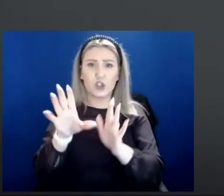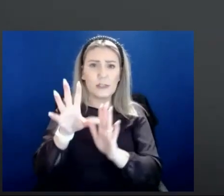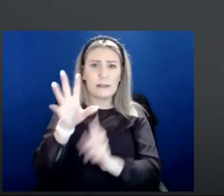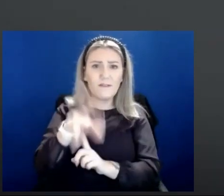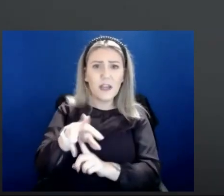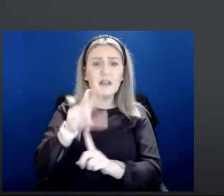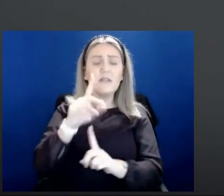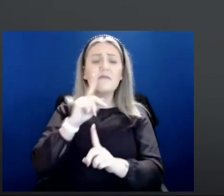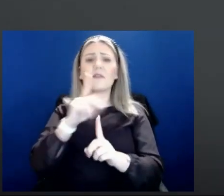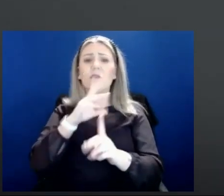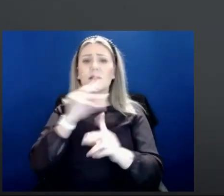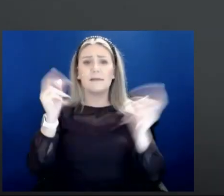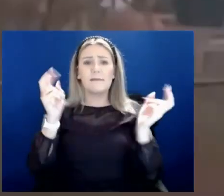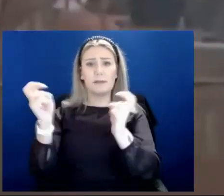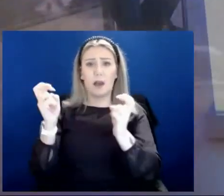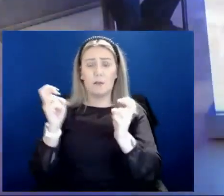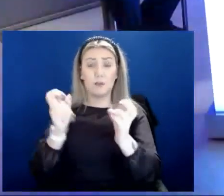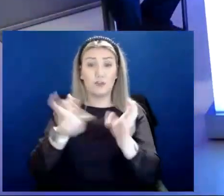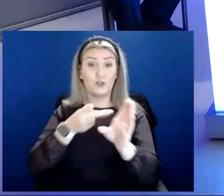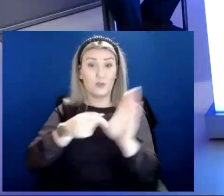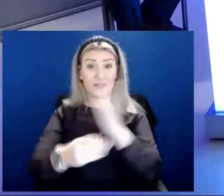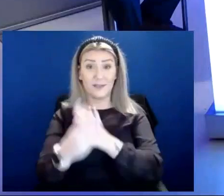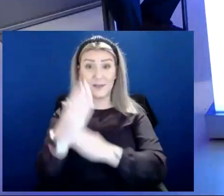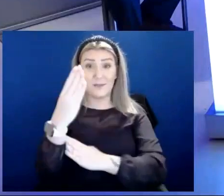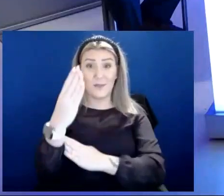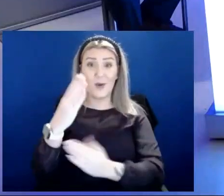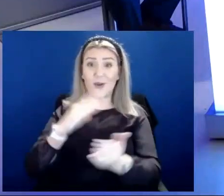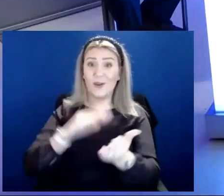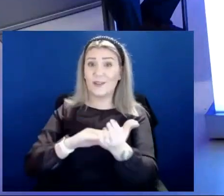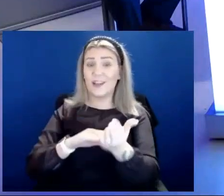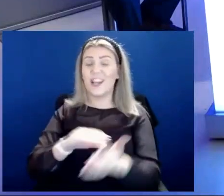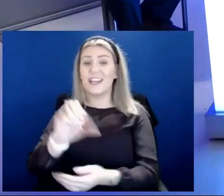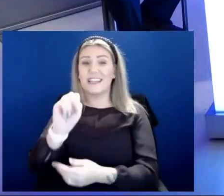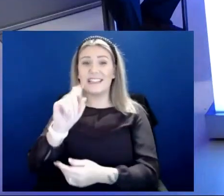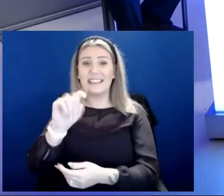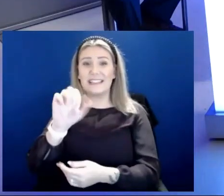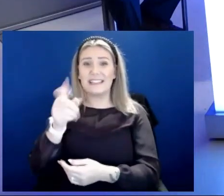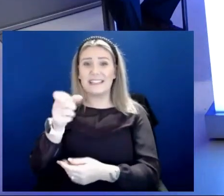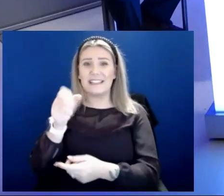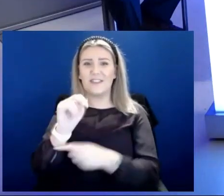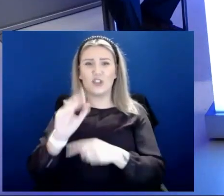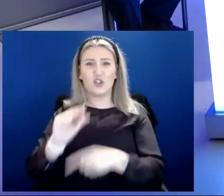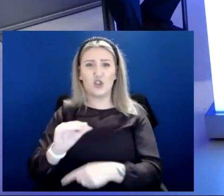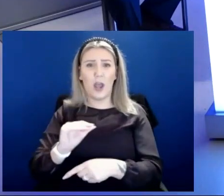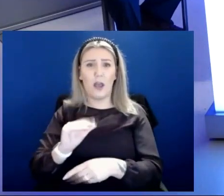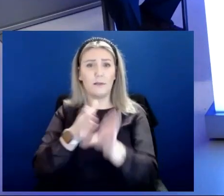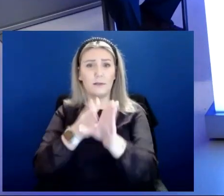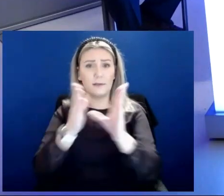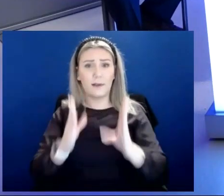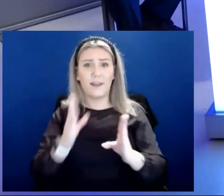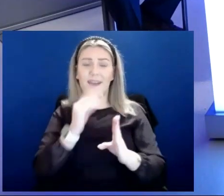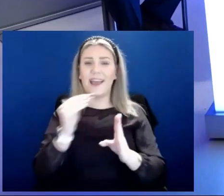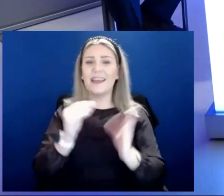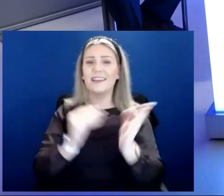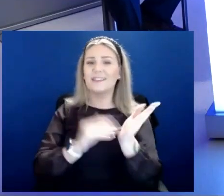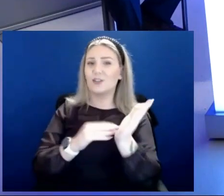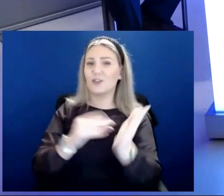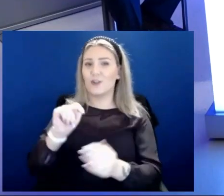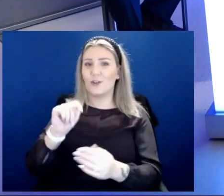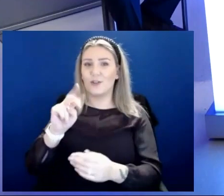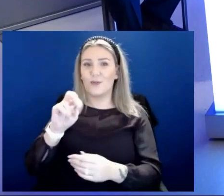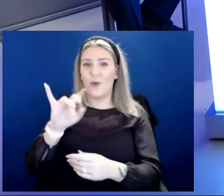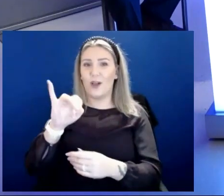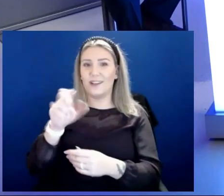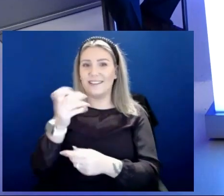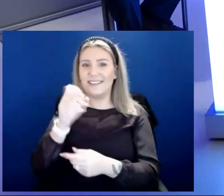help out with this is Dr. Stephen Lassen. He's a child psychologist, and Dr. Greg Nawalnic. He helps all the other people out there. How you both